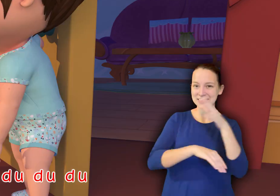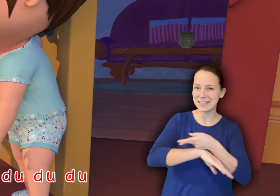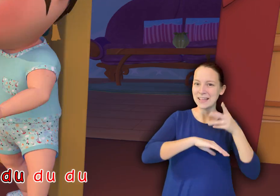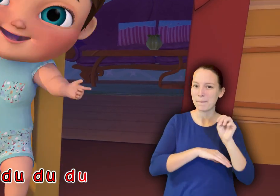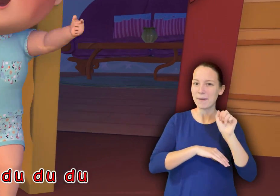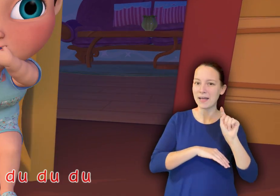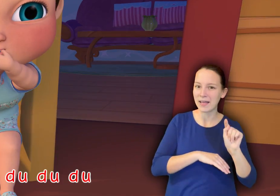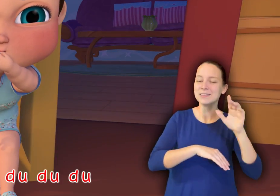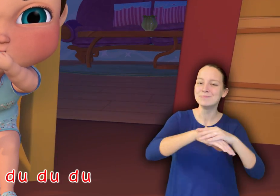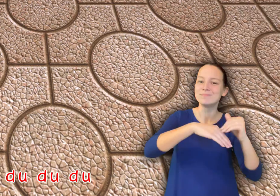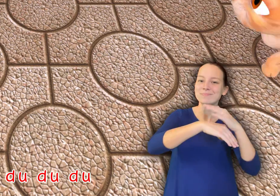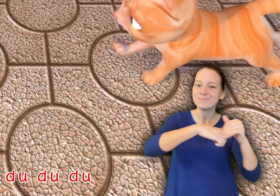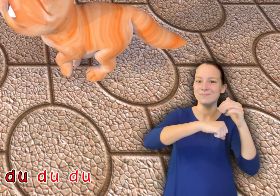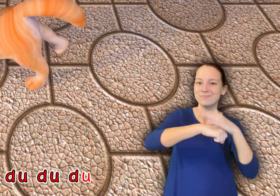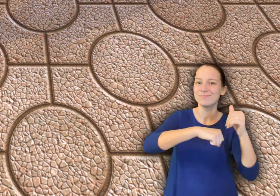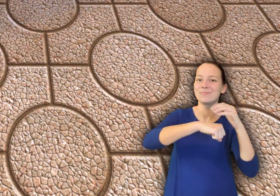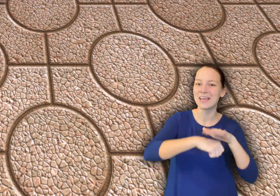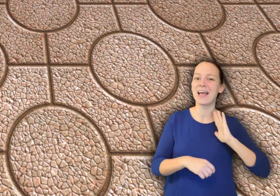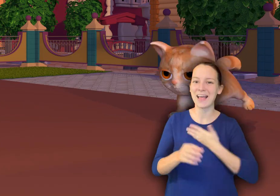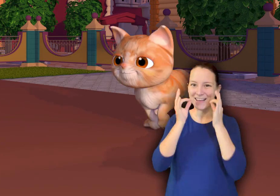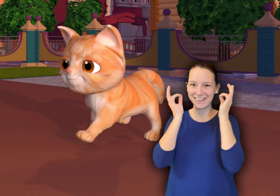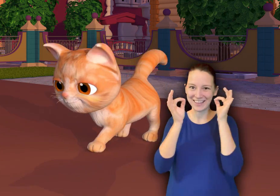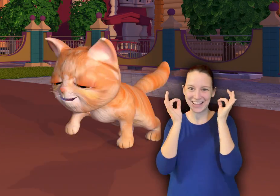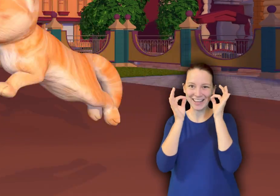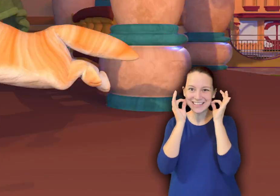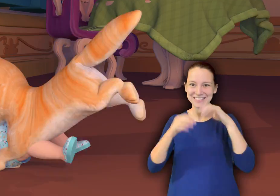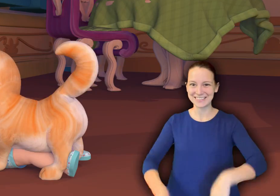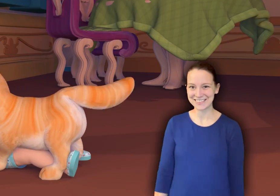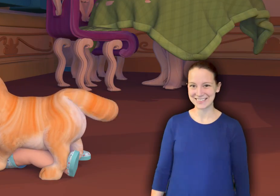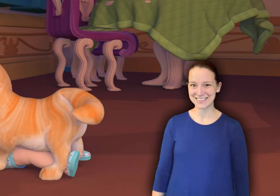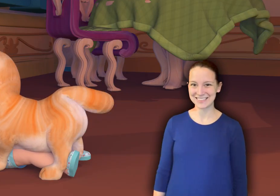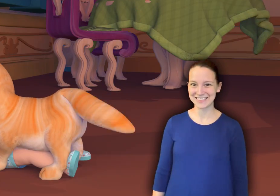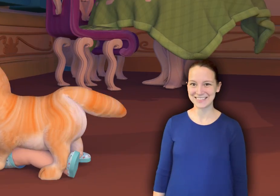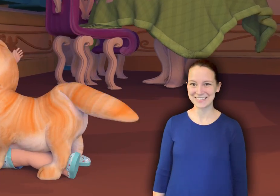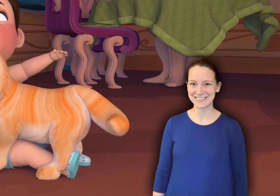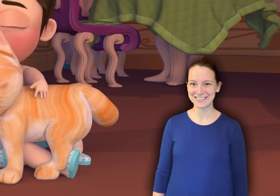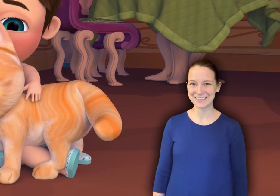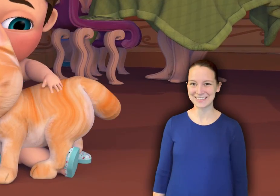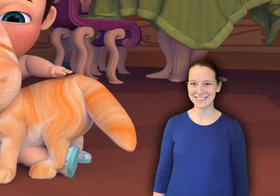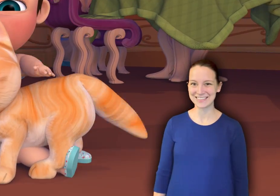cat on the mat p and p our little